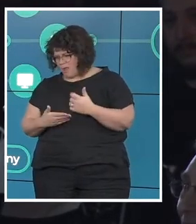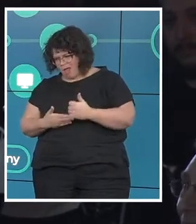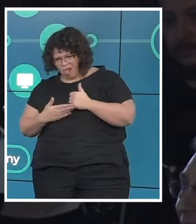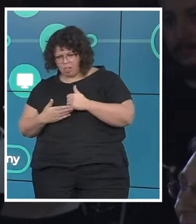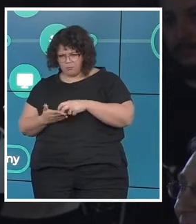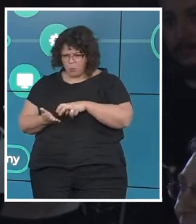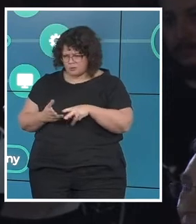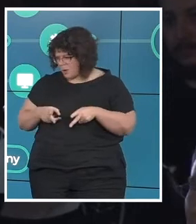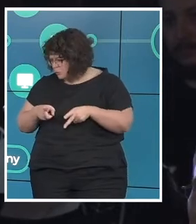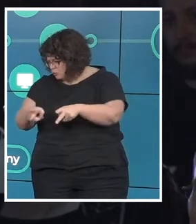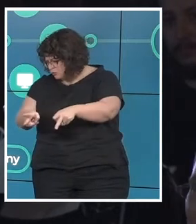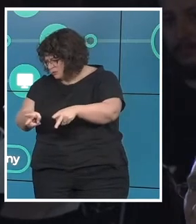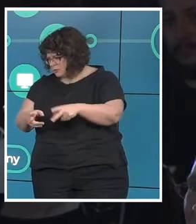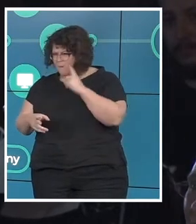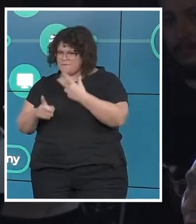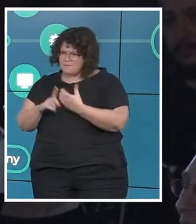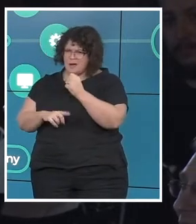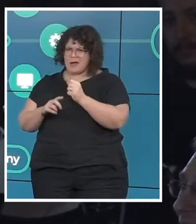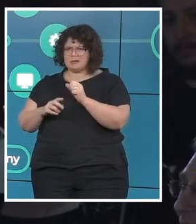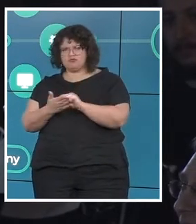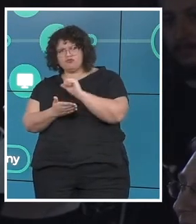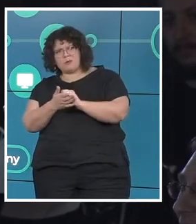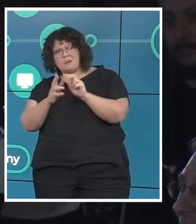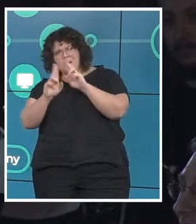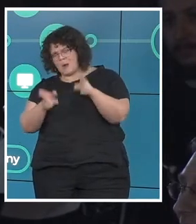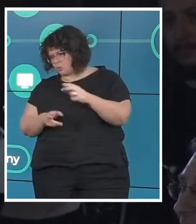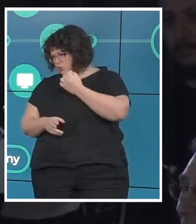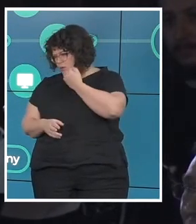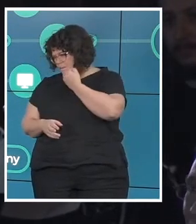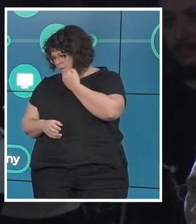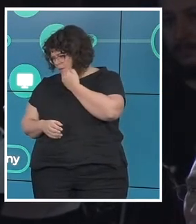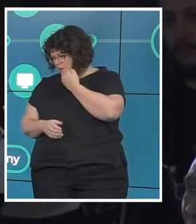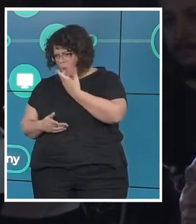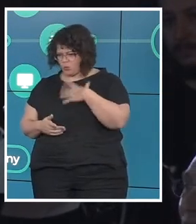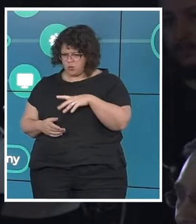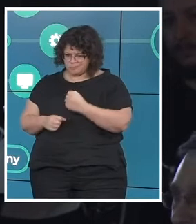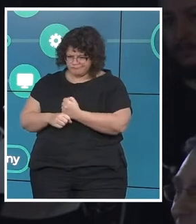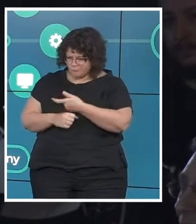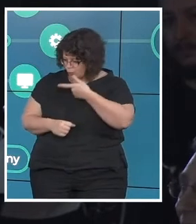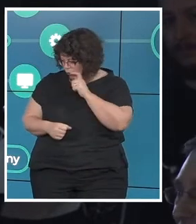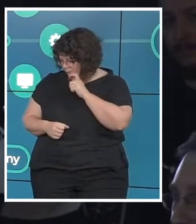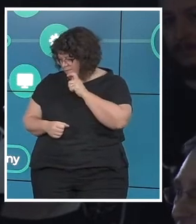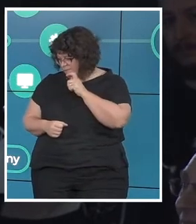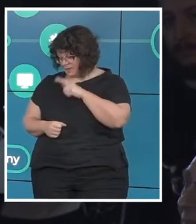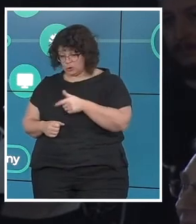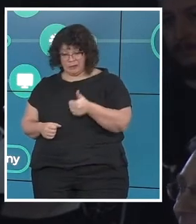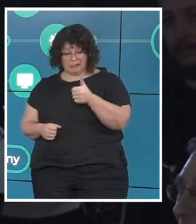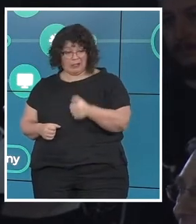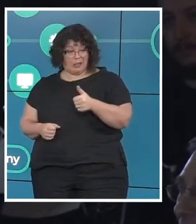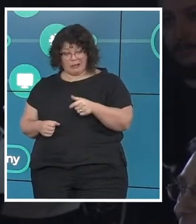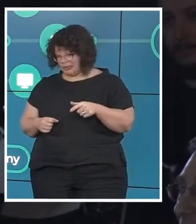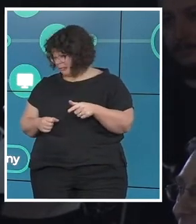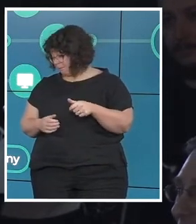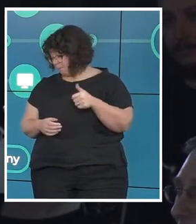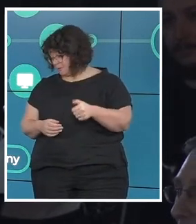call a volunteer who will help you through live video. You can also call companies like Microsoft and Google and Lloyds Banking Group and